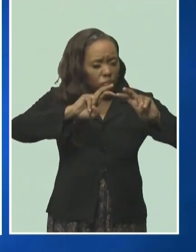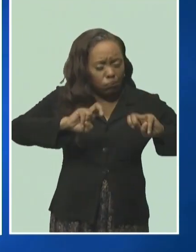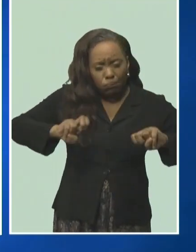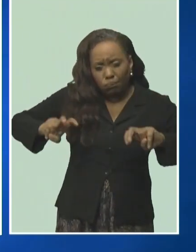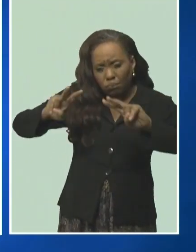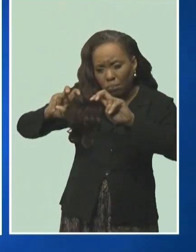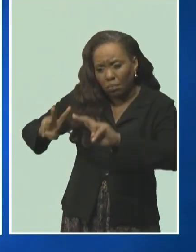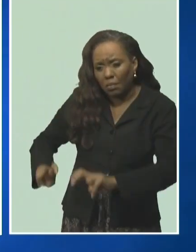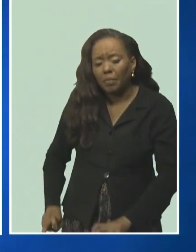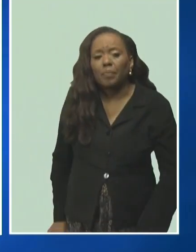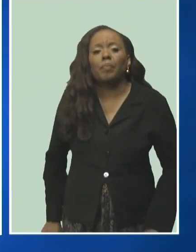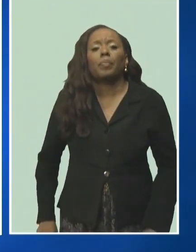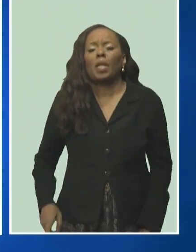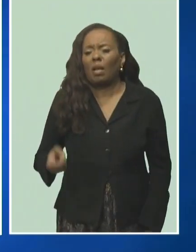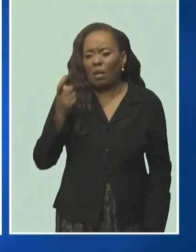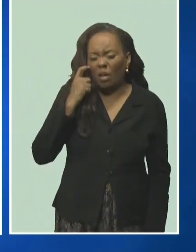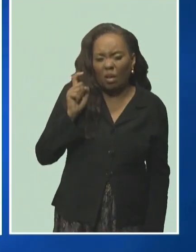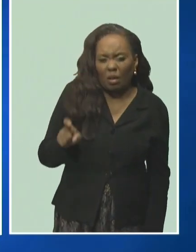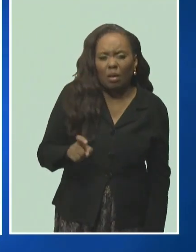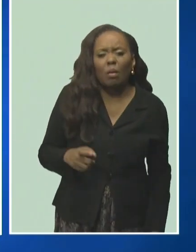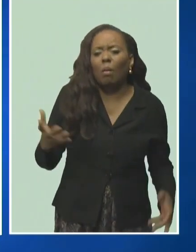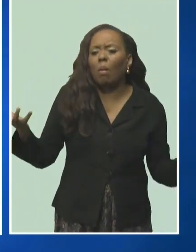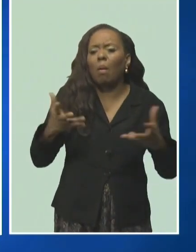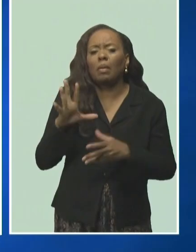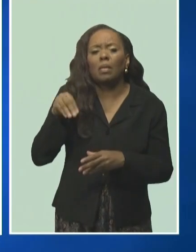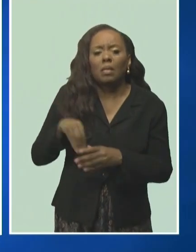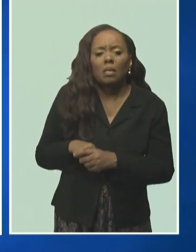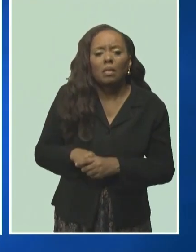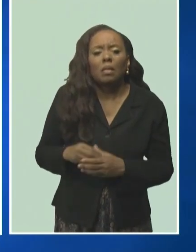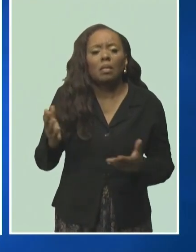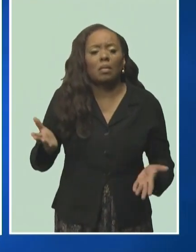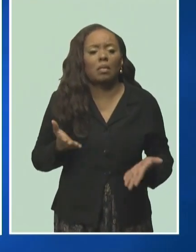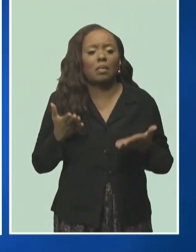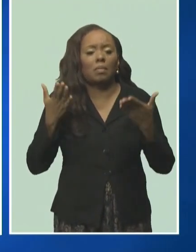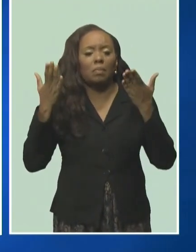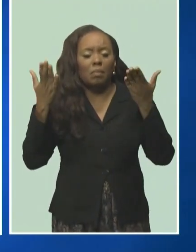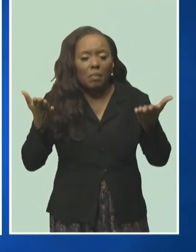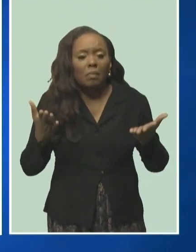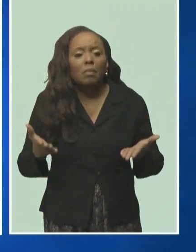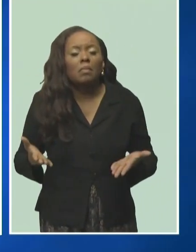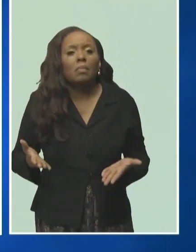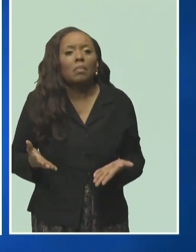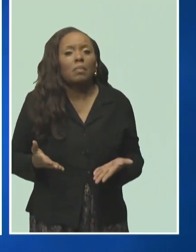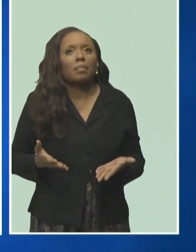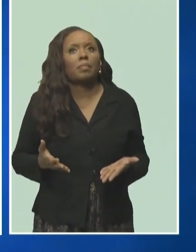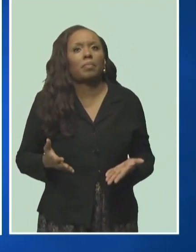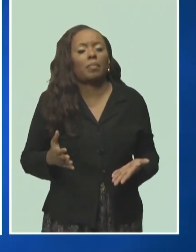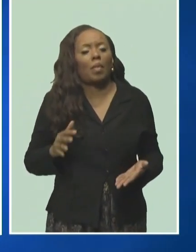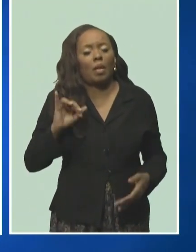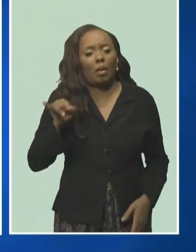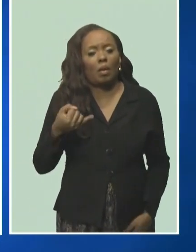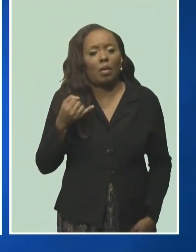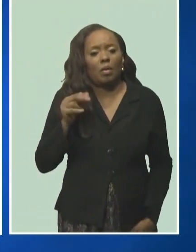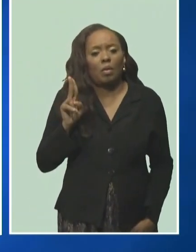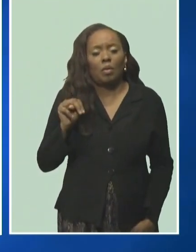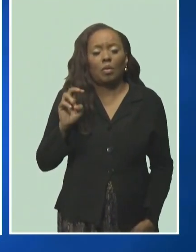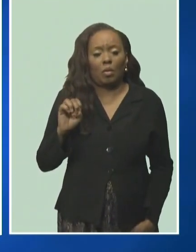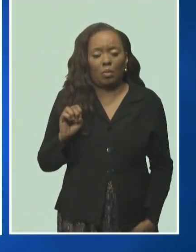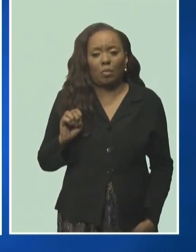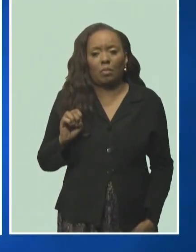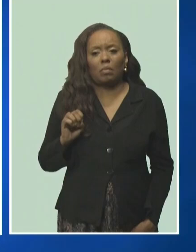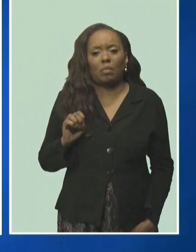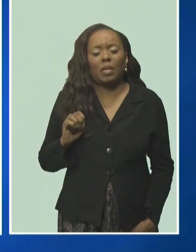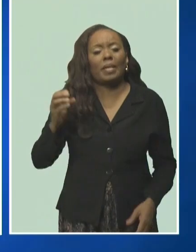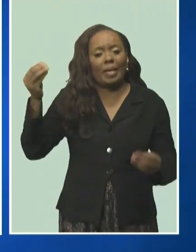was in the environment, and he gave suggestions. This was as far back as June this year.